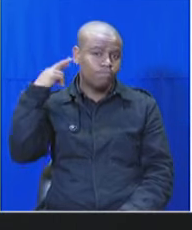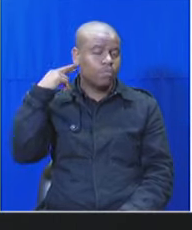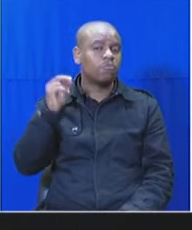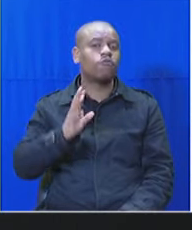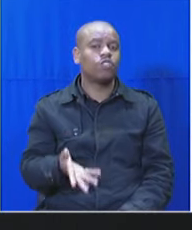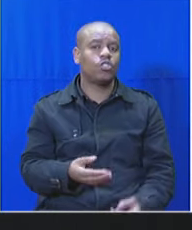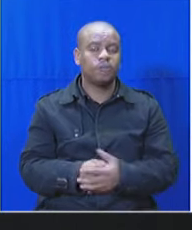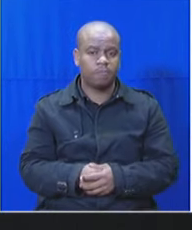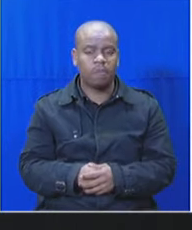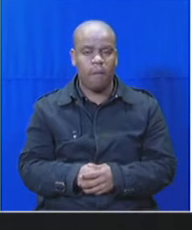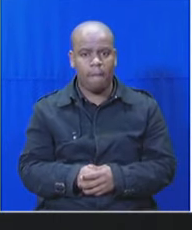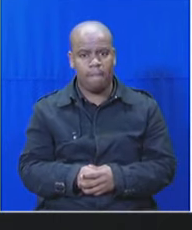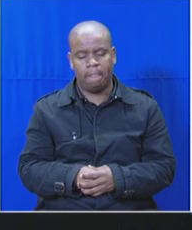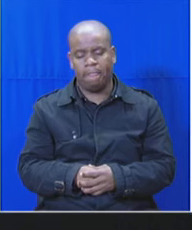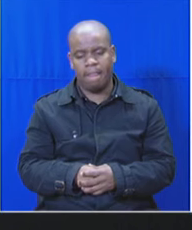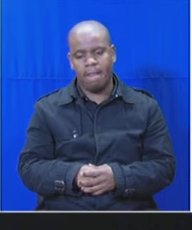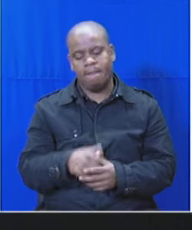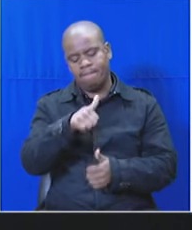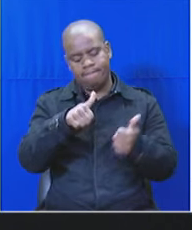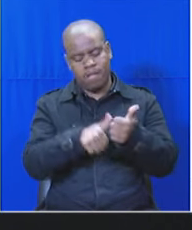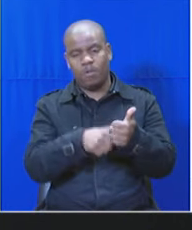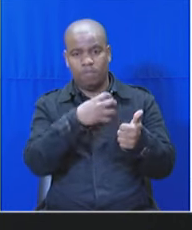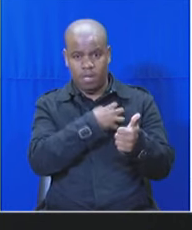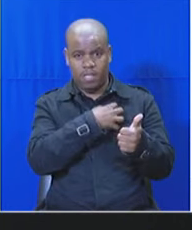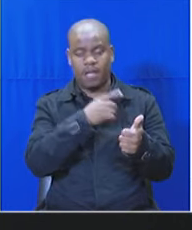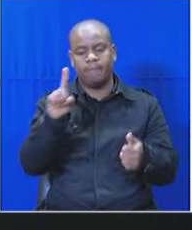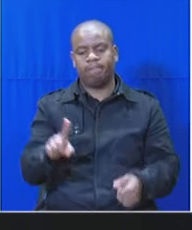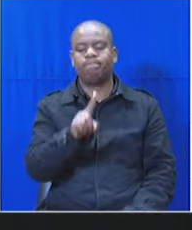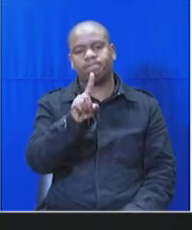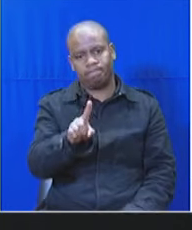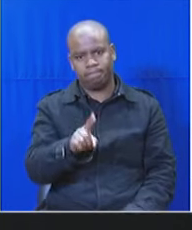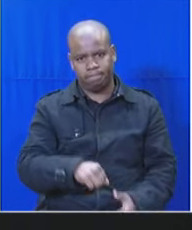accordingly. Honourable Deputy Minister M. Skwatsha.